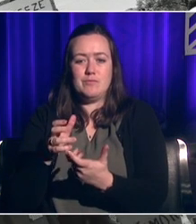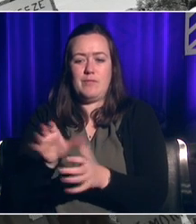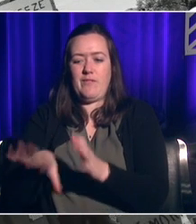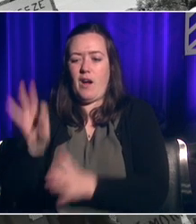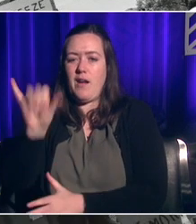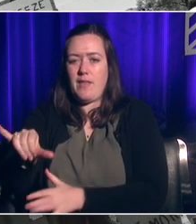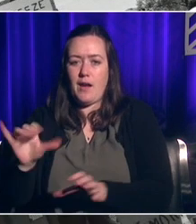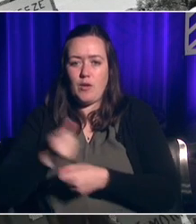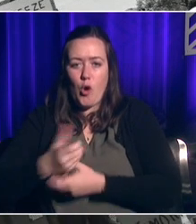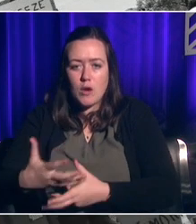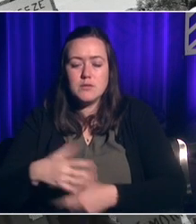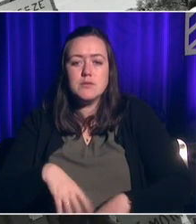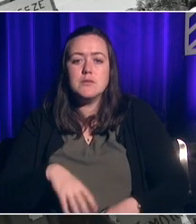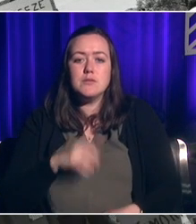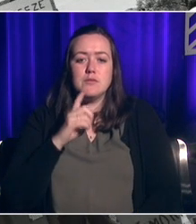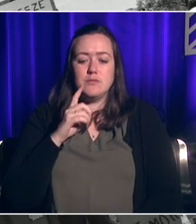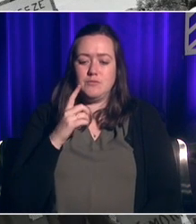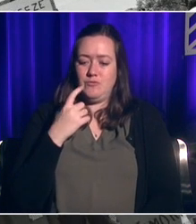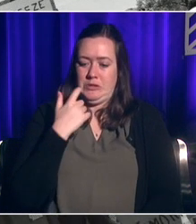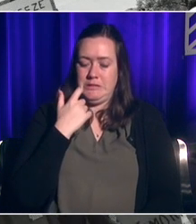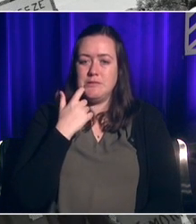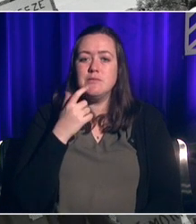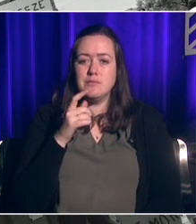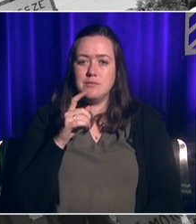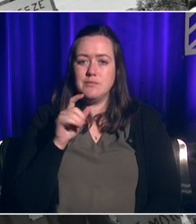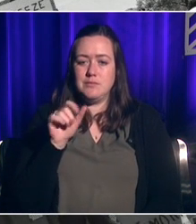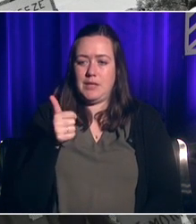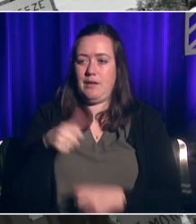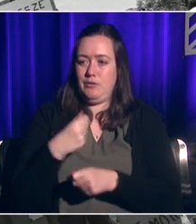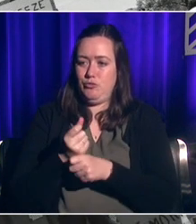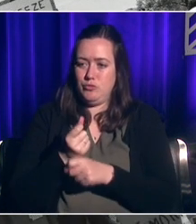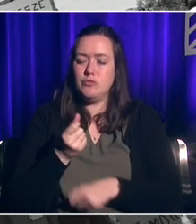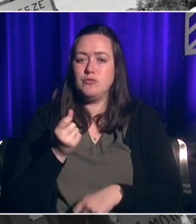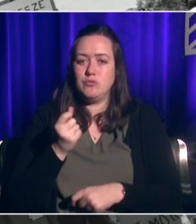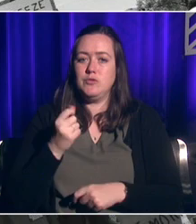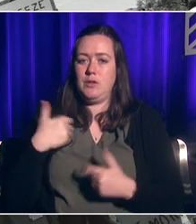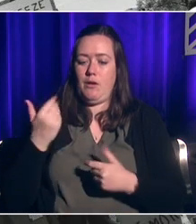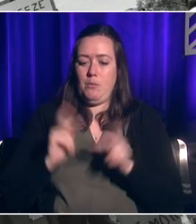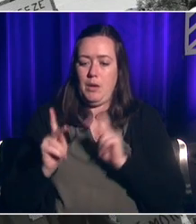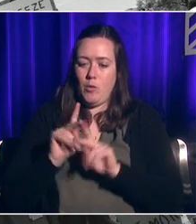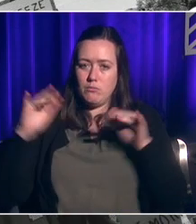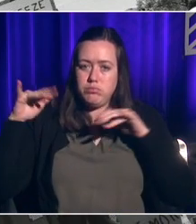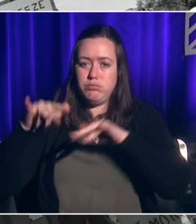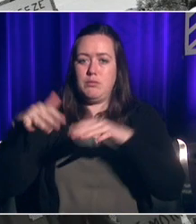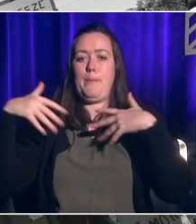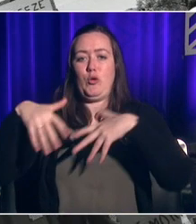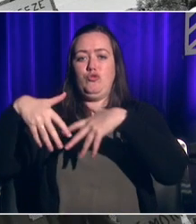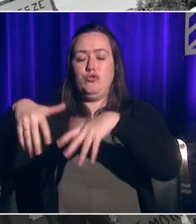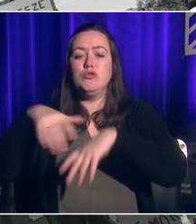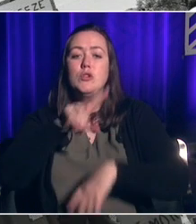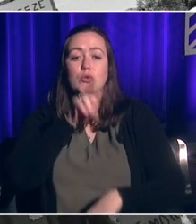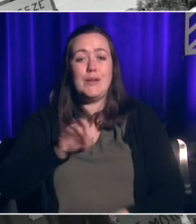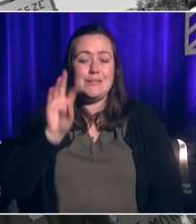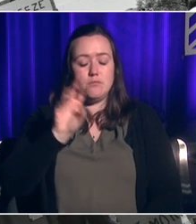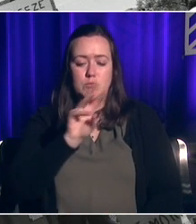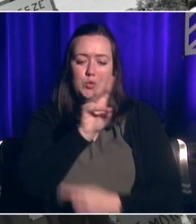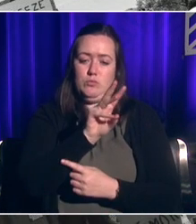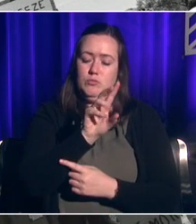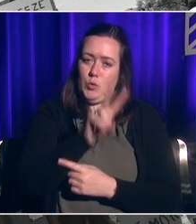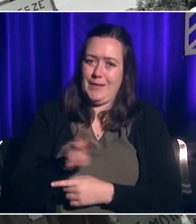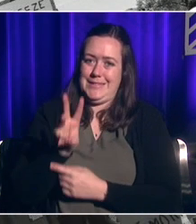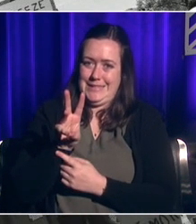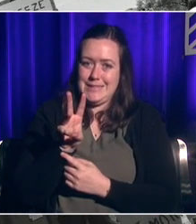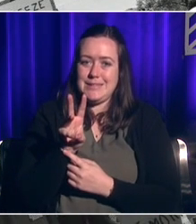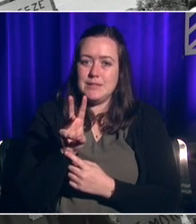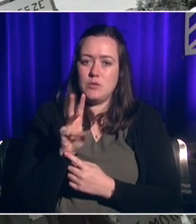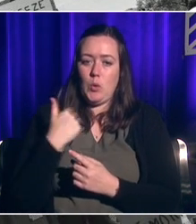streets and marched. In 2006, our country witnessed the largest civil rights marches of our nation's history up